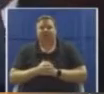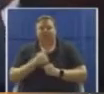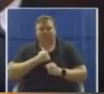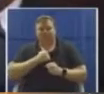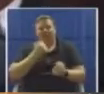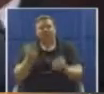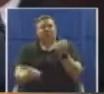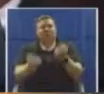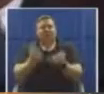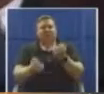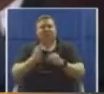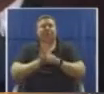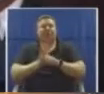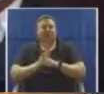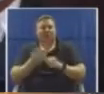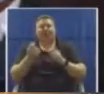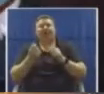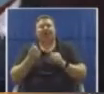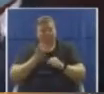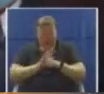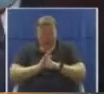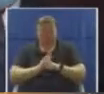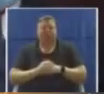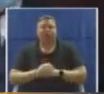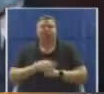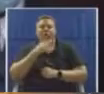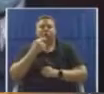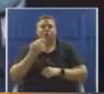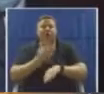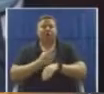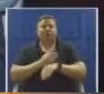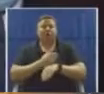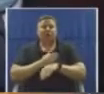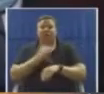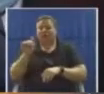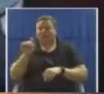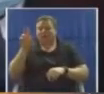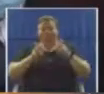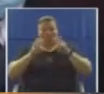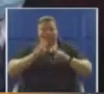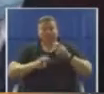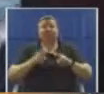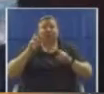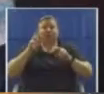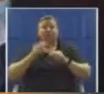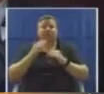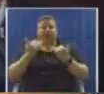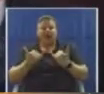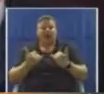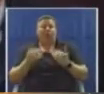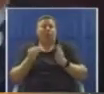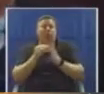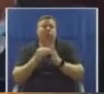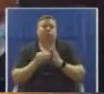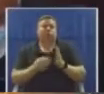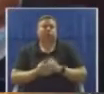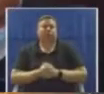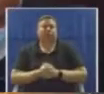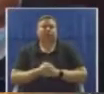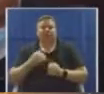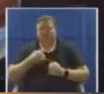I welcome, and finance background, I welcome the real-time audits of spending that are to be announced. This we welcome. I